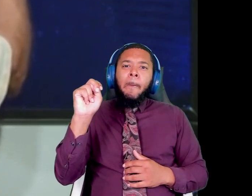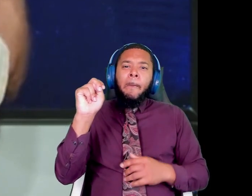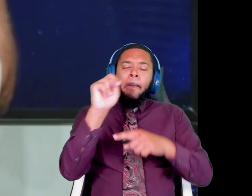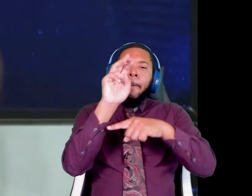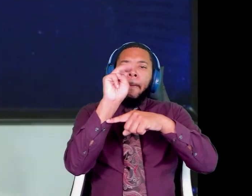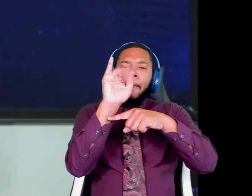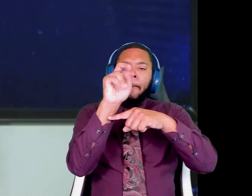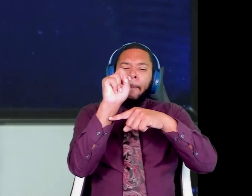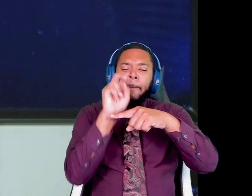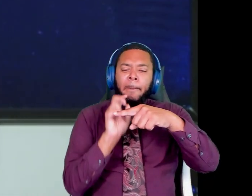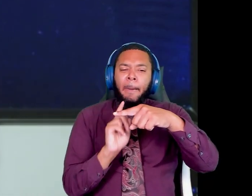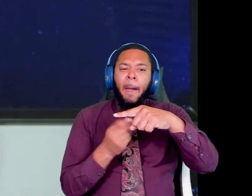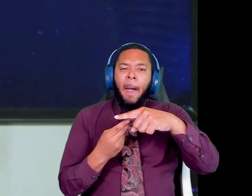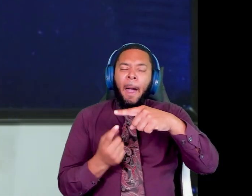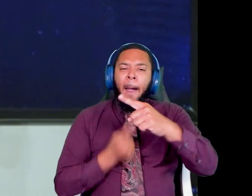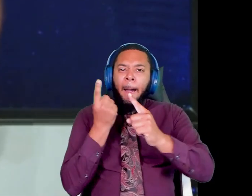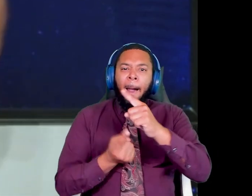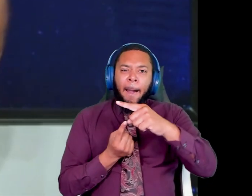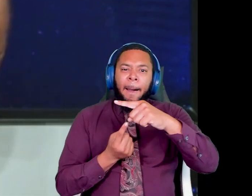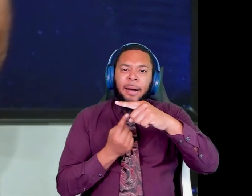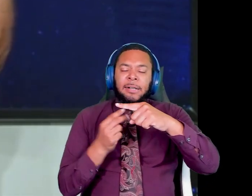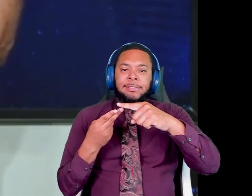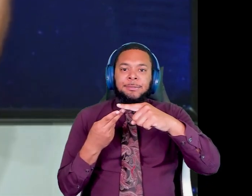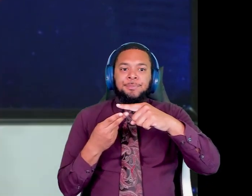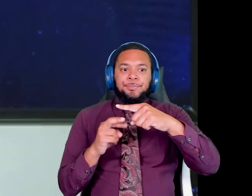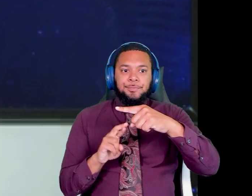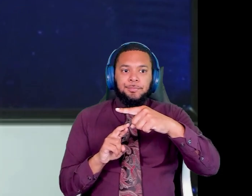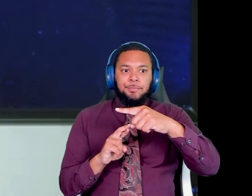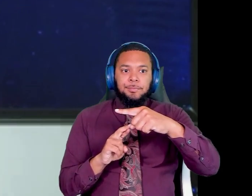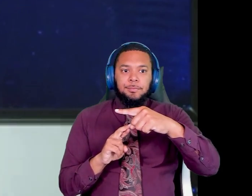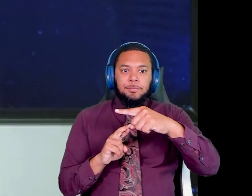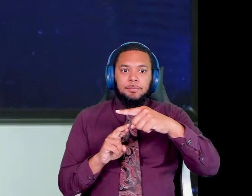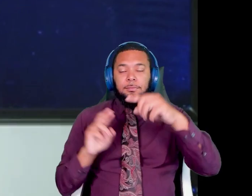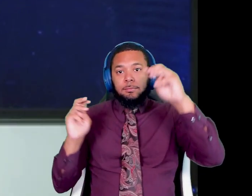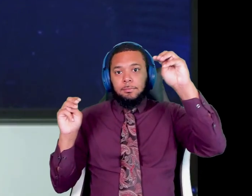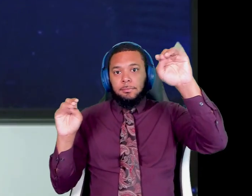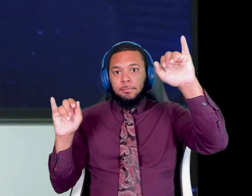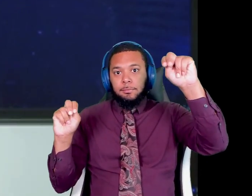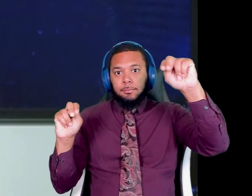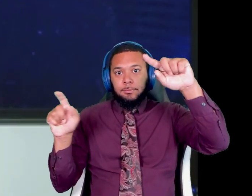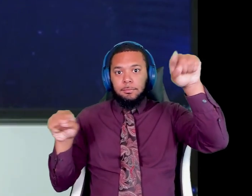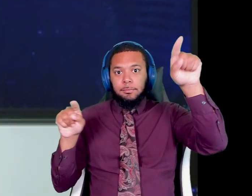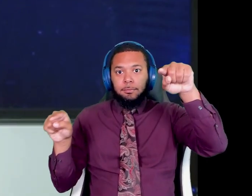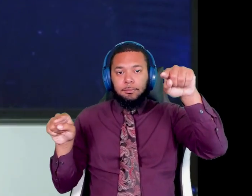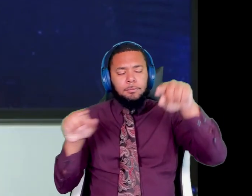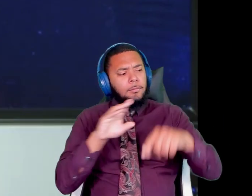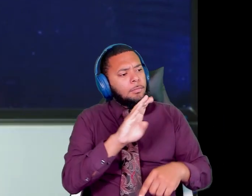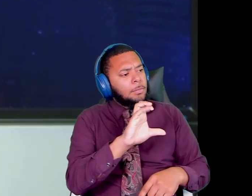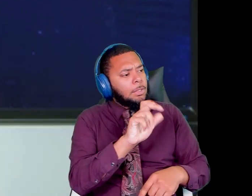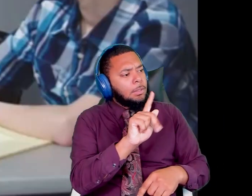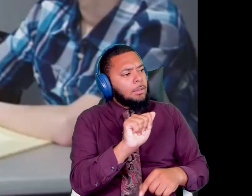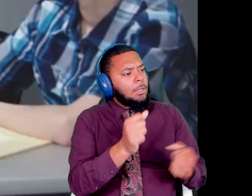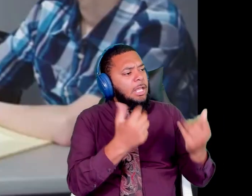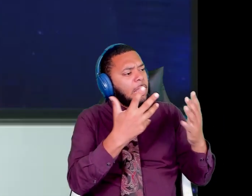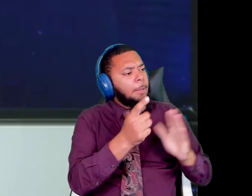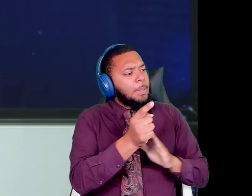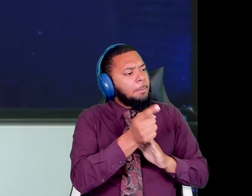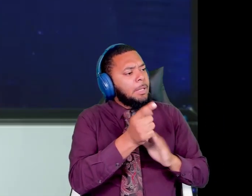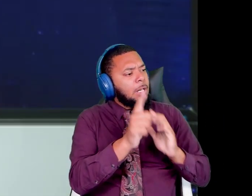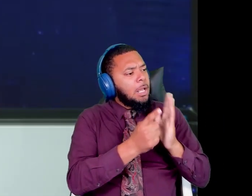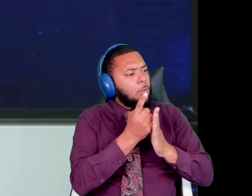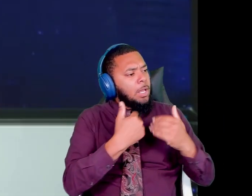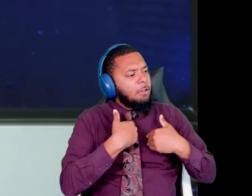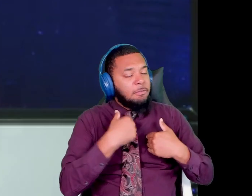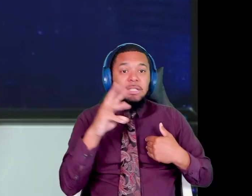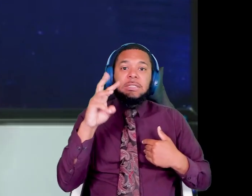hour, because then those minutes will cancel with those minutes. And Becca, how many minutes are in an hour? 60.